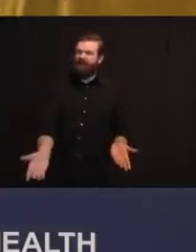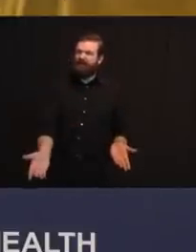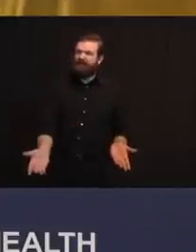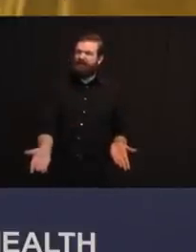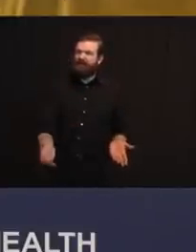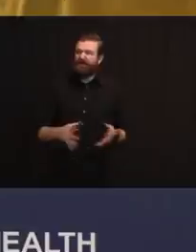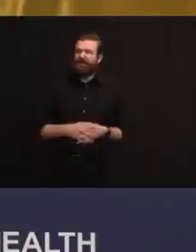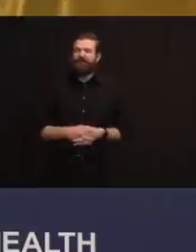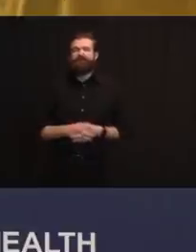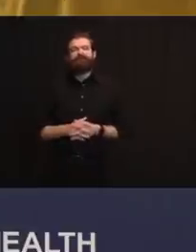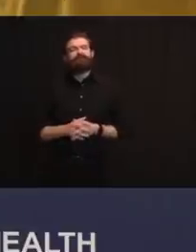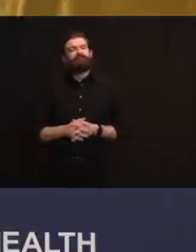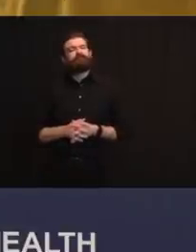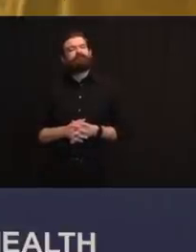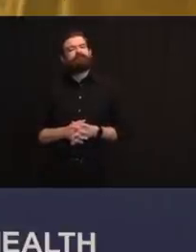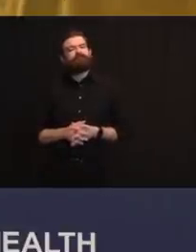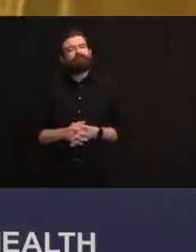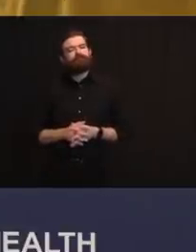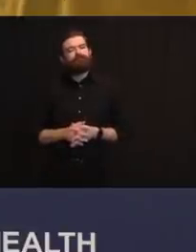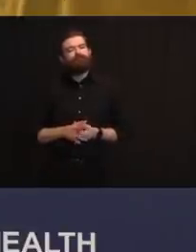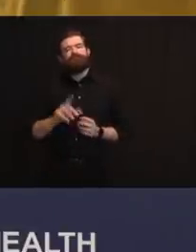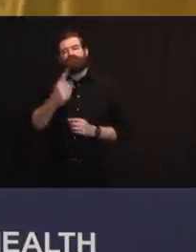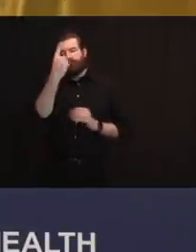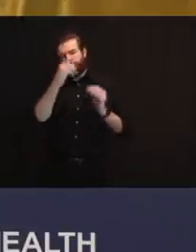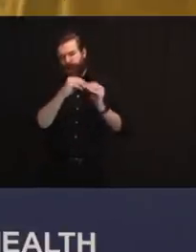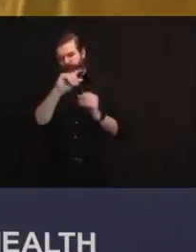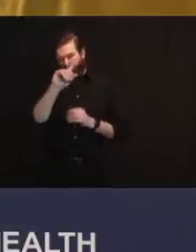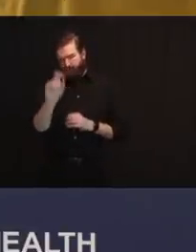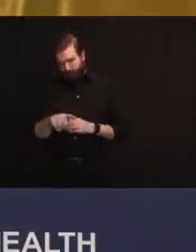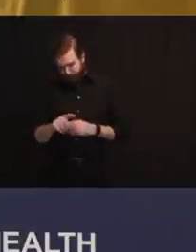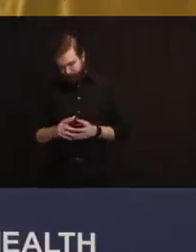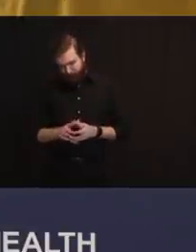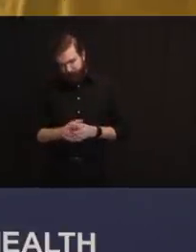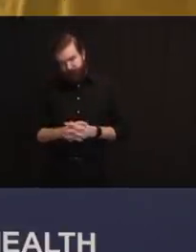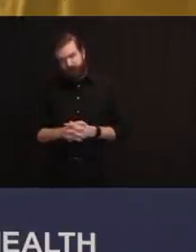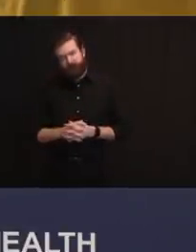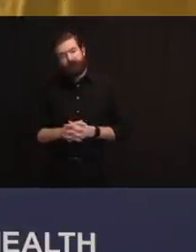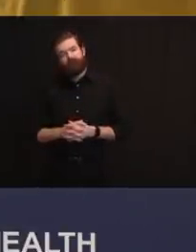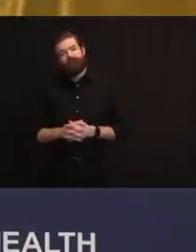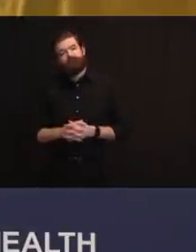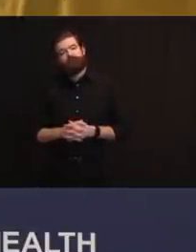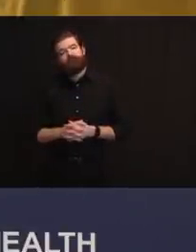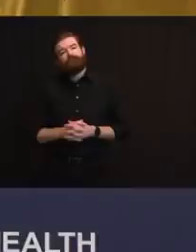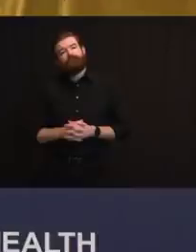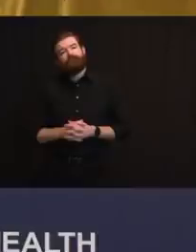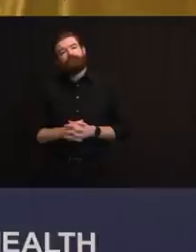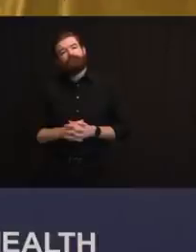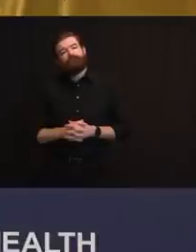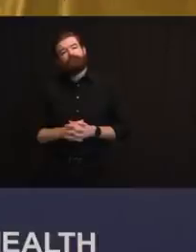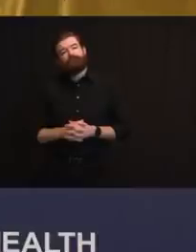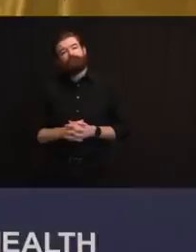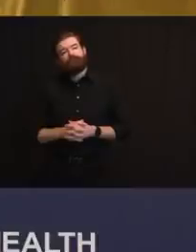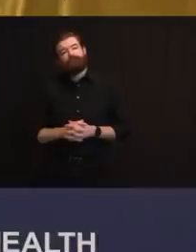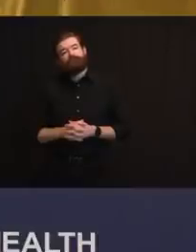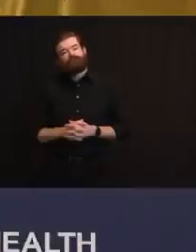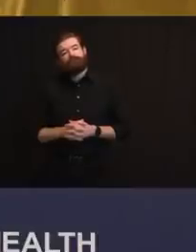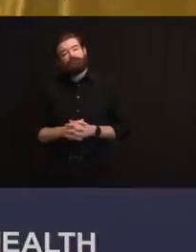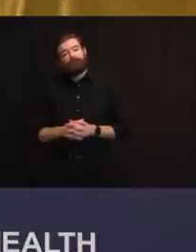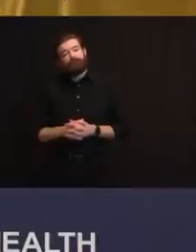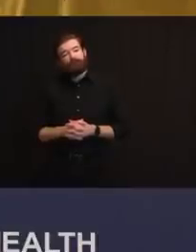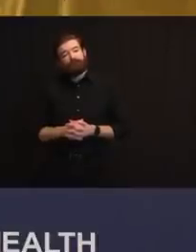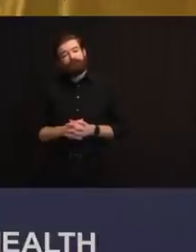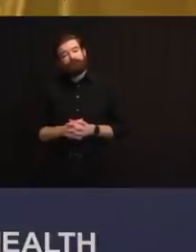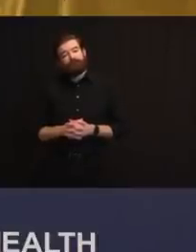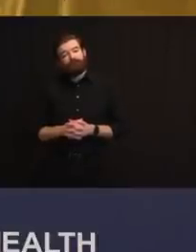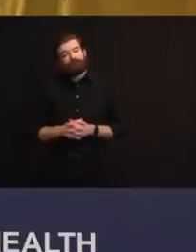of WNYC. You built strong support among progressive advocates across the state when you pushed for reform to the state's tax incentives program. But now